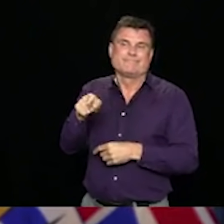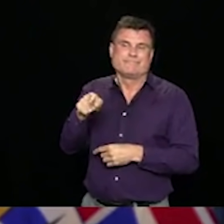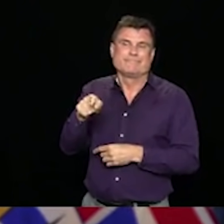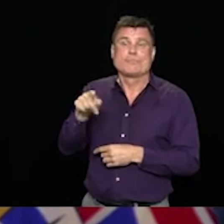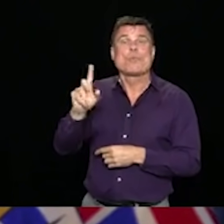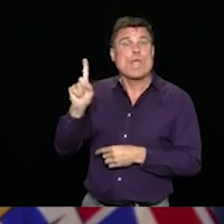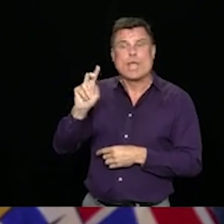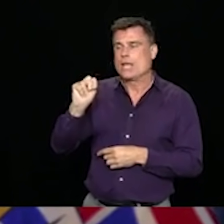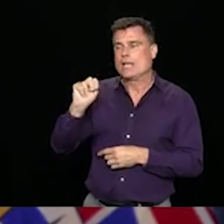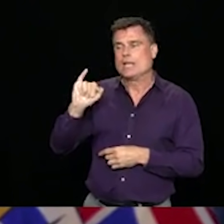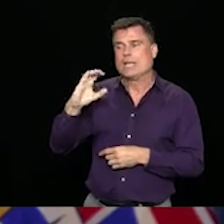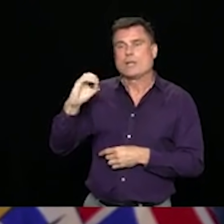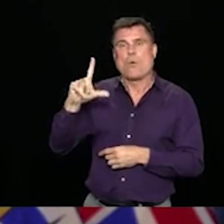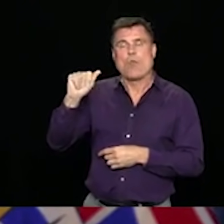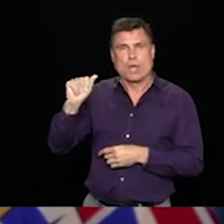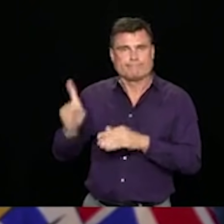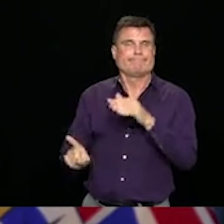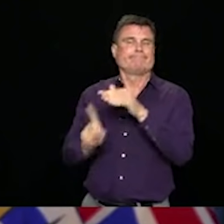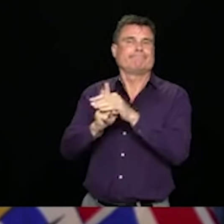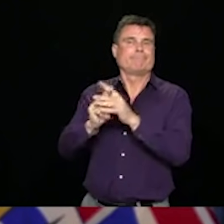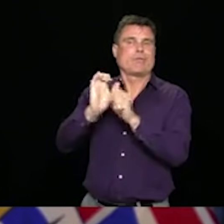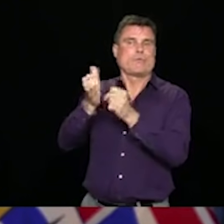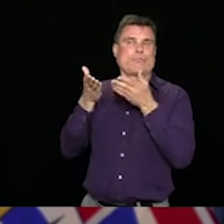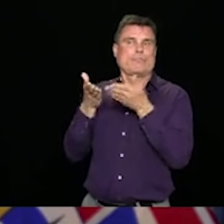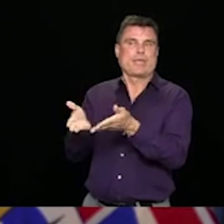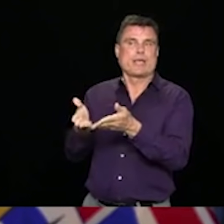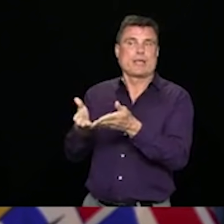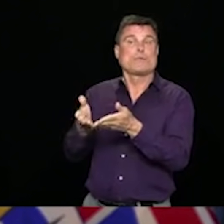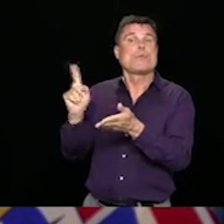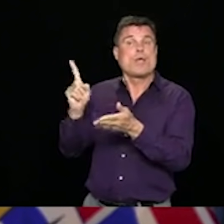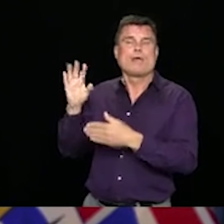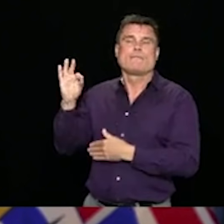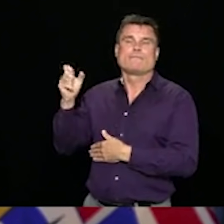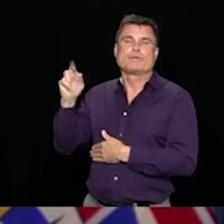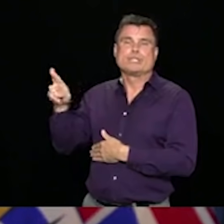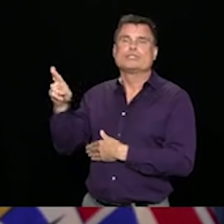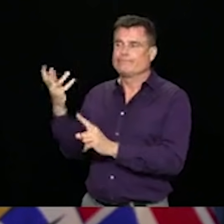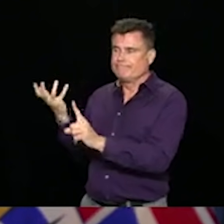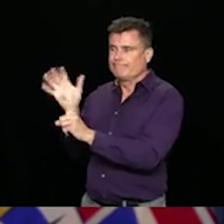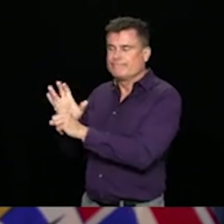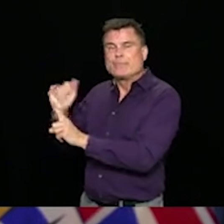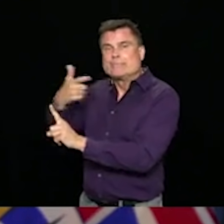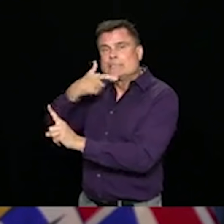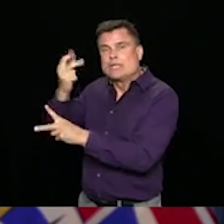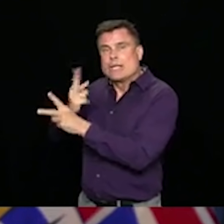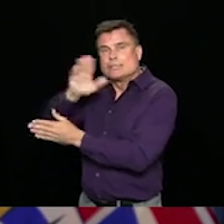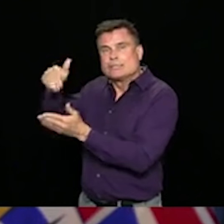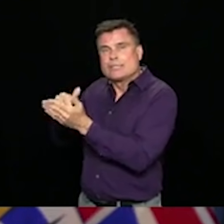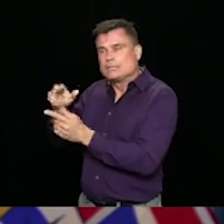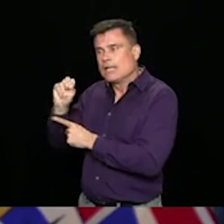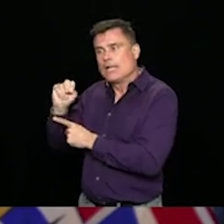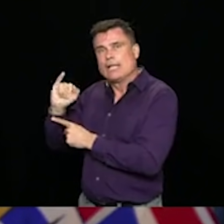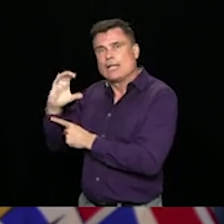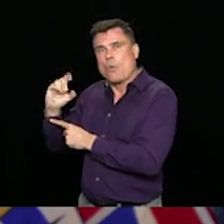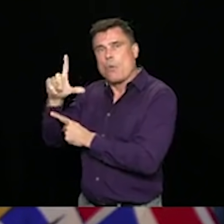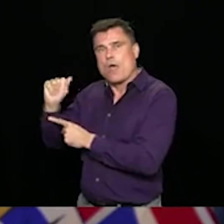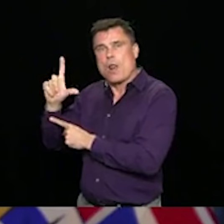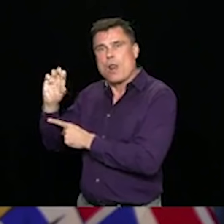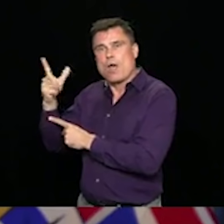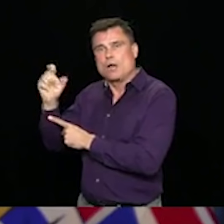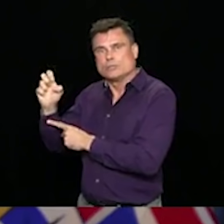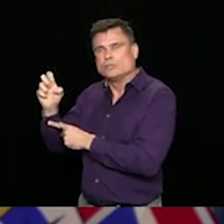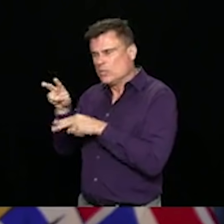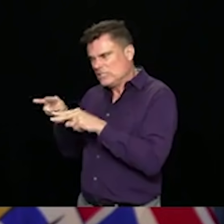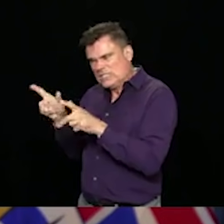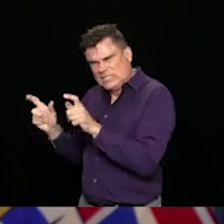Lodge, with a single case so far, and I know Fraser Health are actively working with the home to ensure that we contain